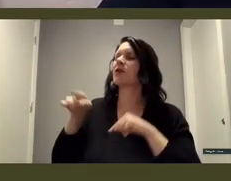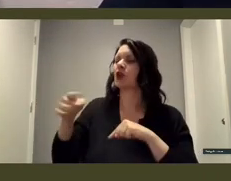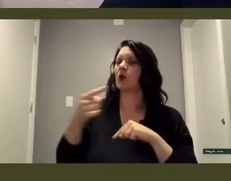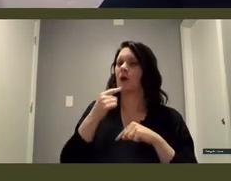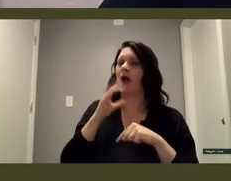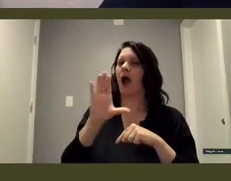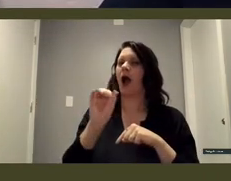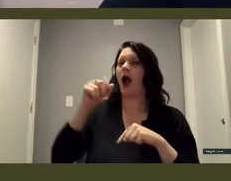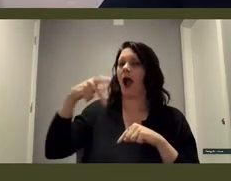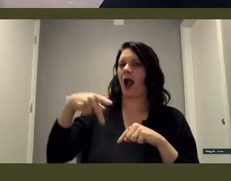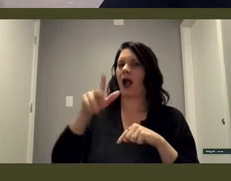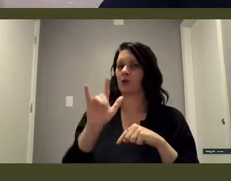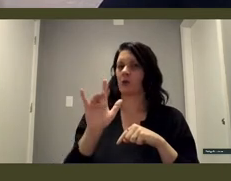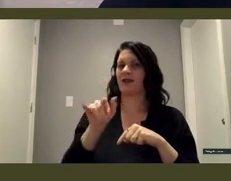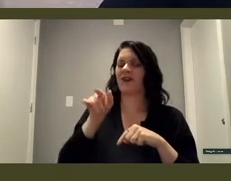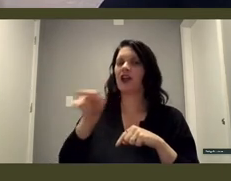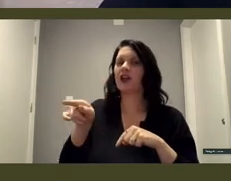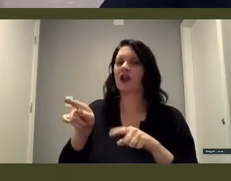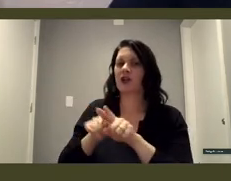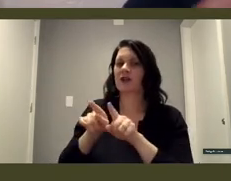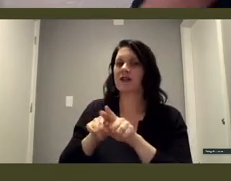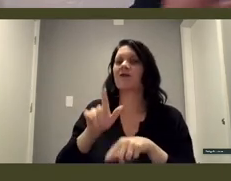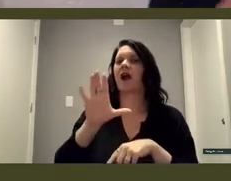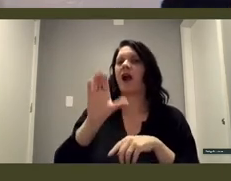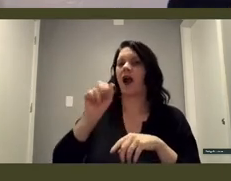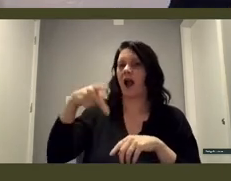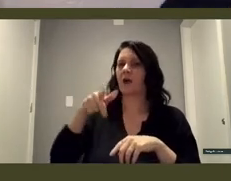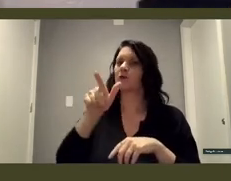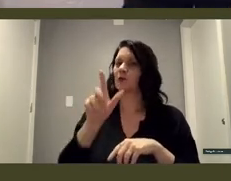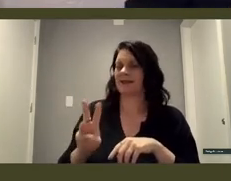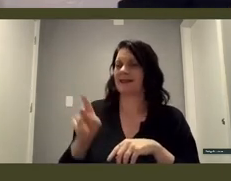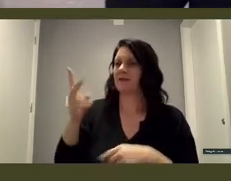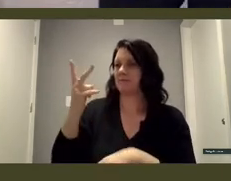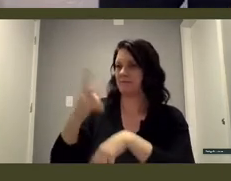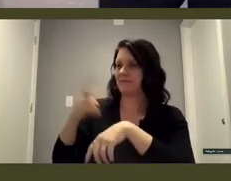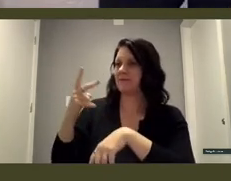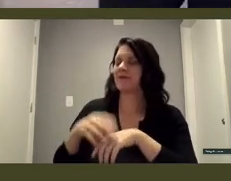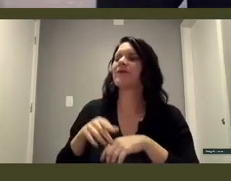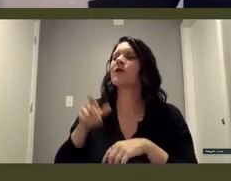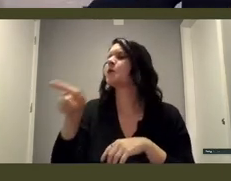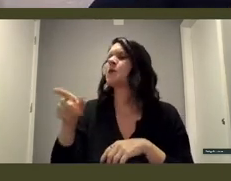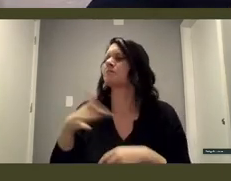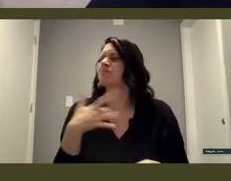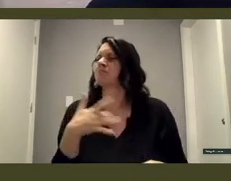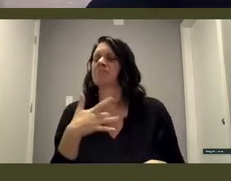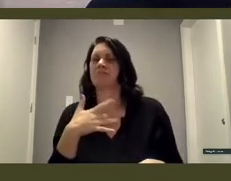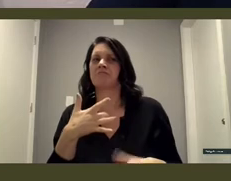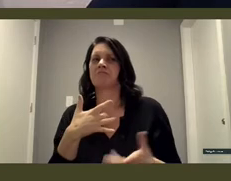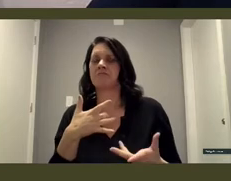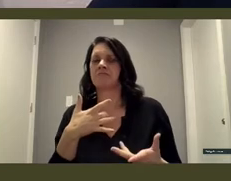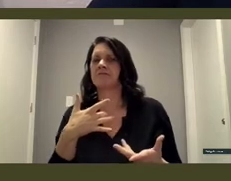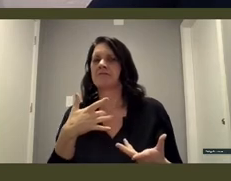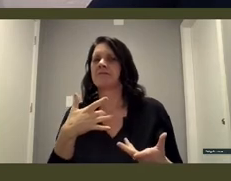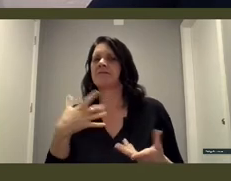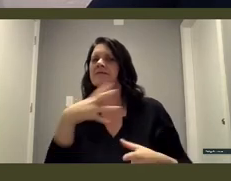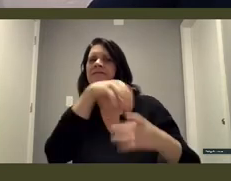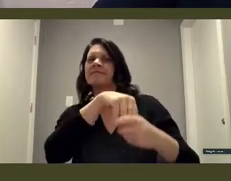COP25 and you've also been to COP26. What was your reaction and the results